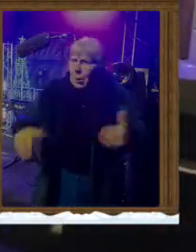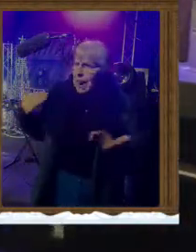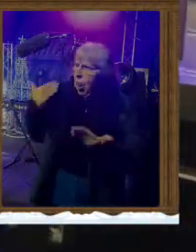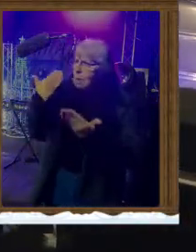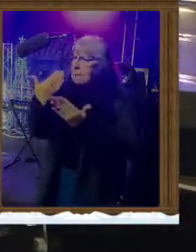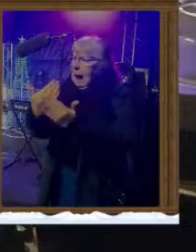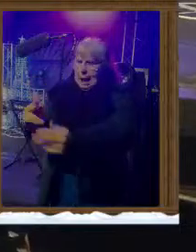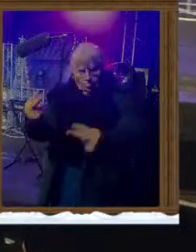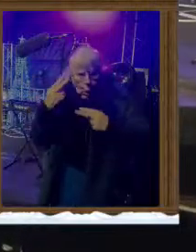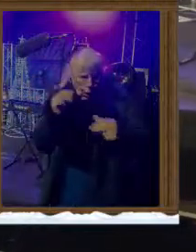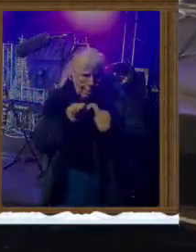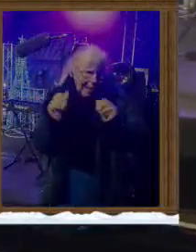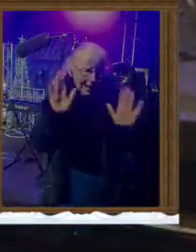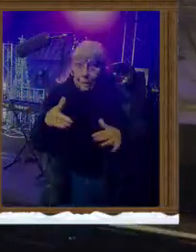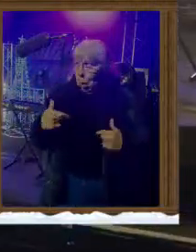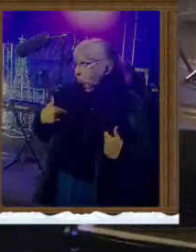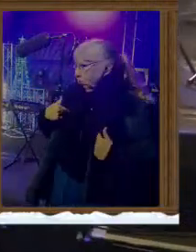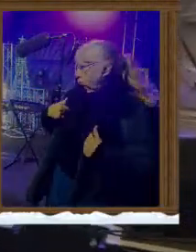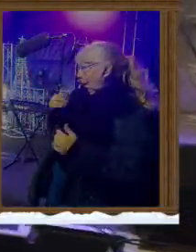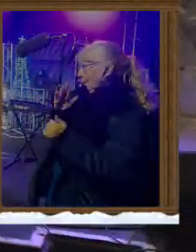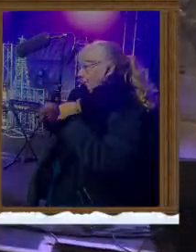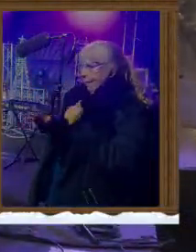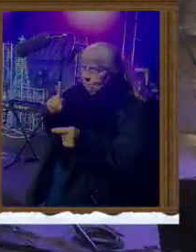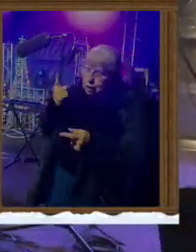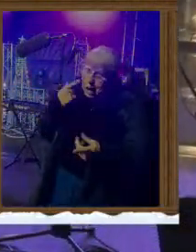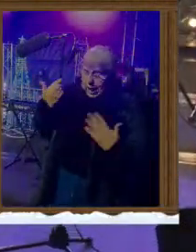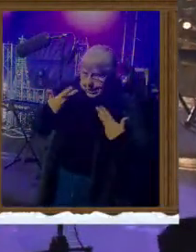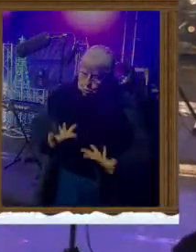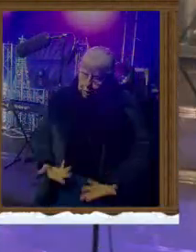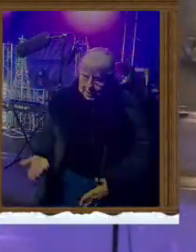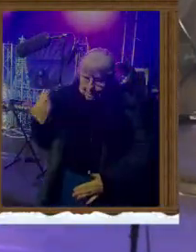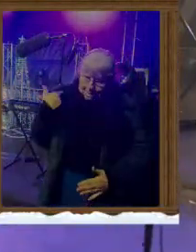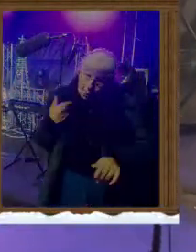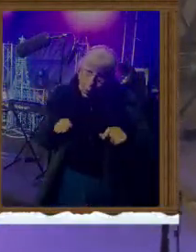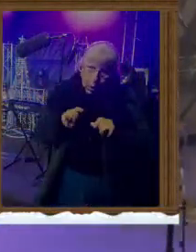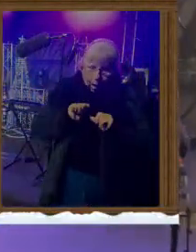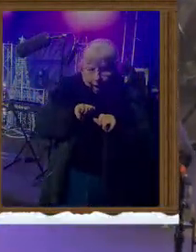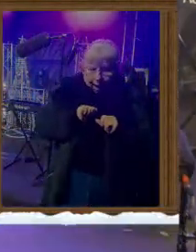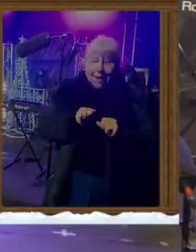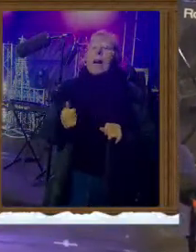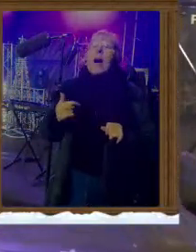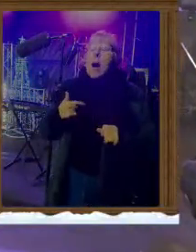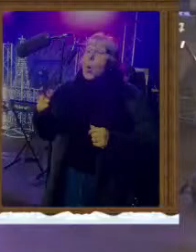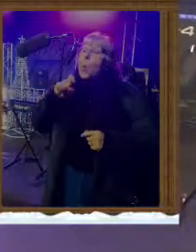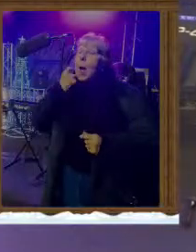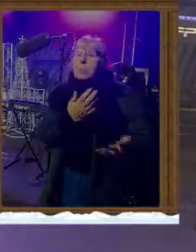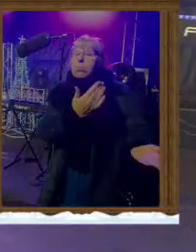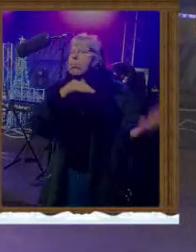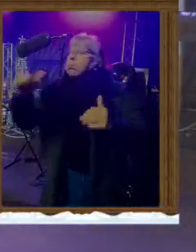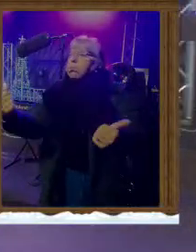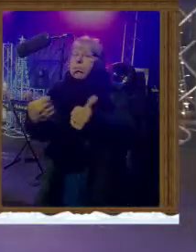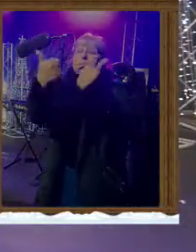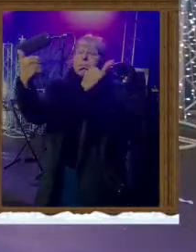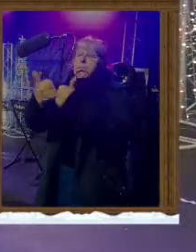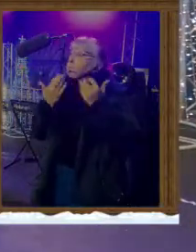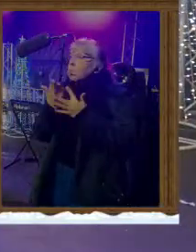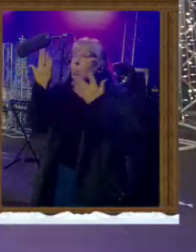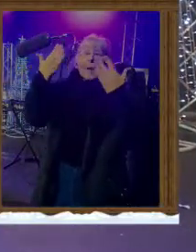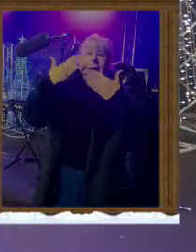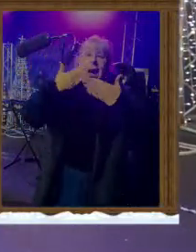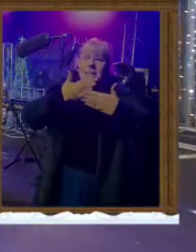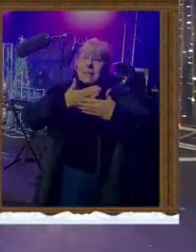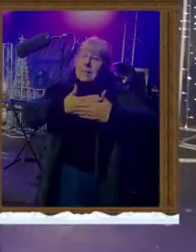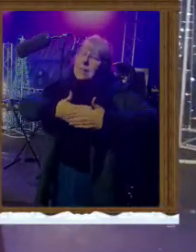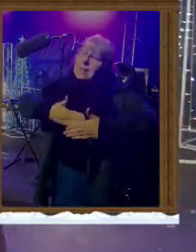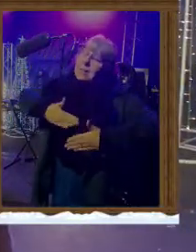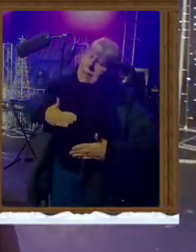our best. Oh, I've never been so nicely dressed. We'll be hosting and toasting the whole night through